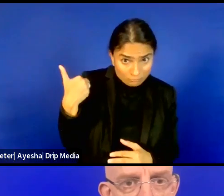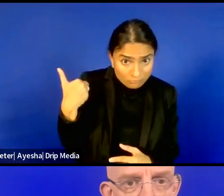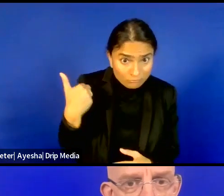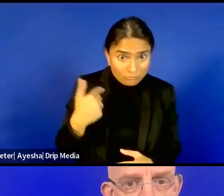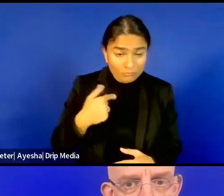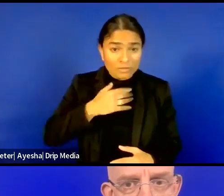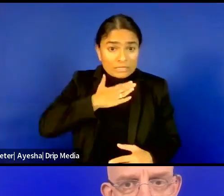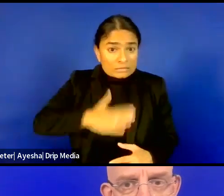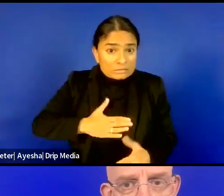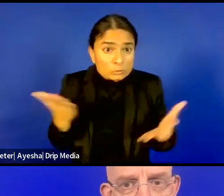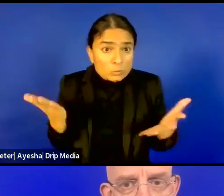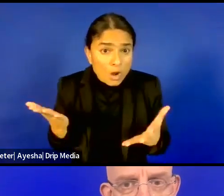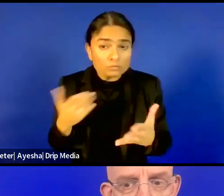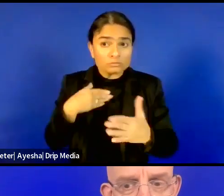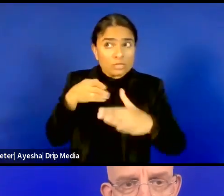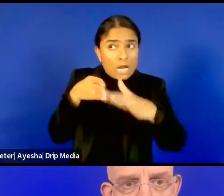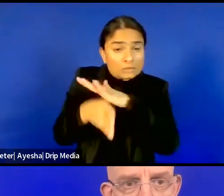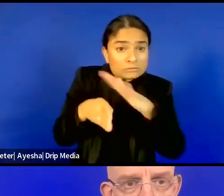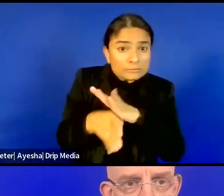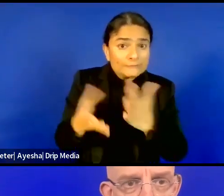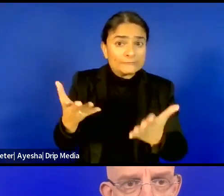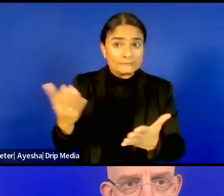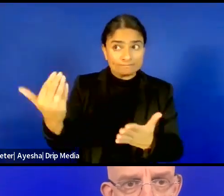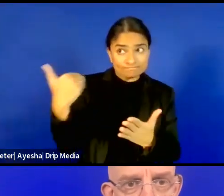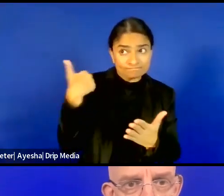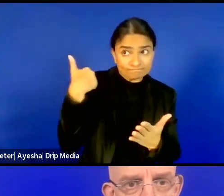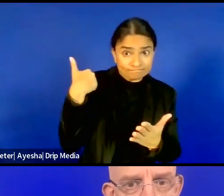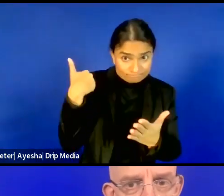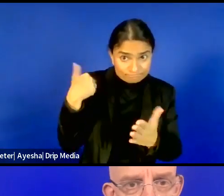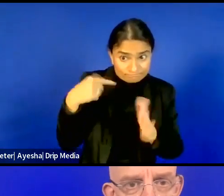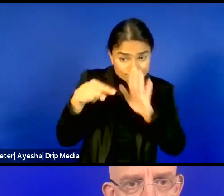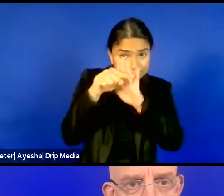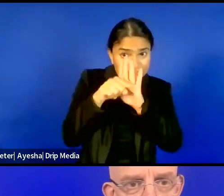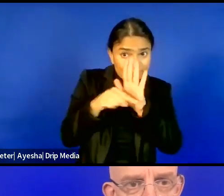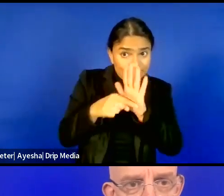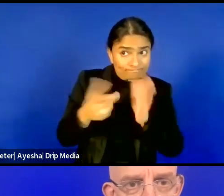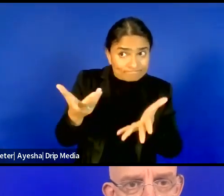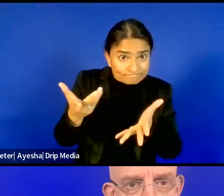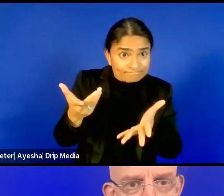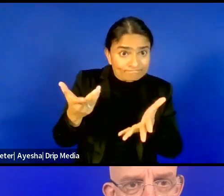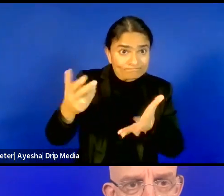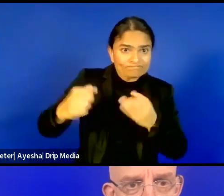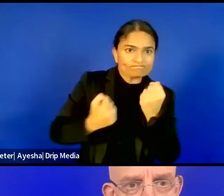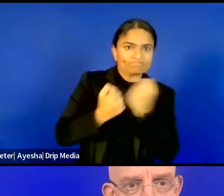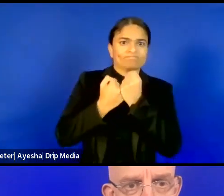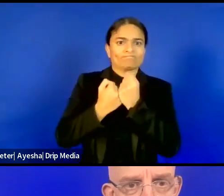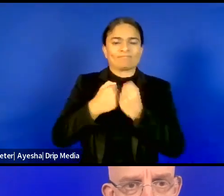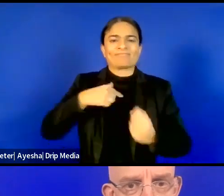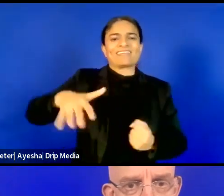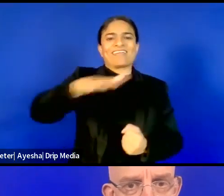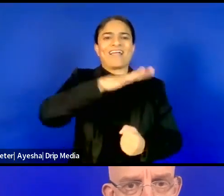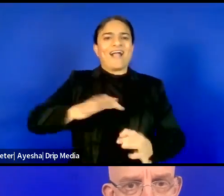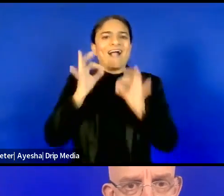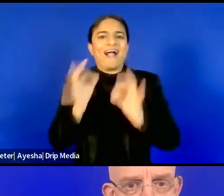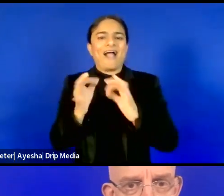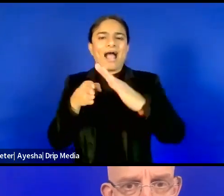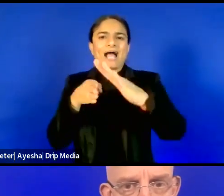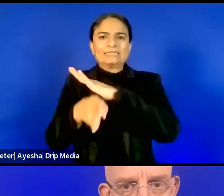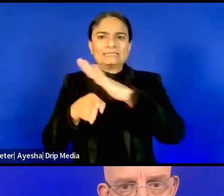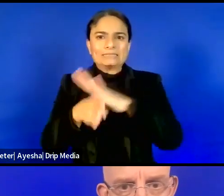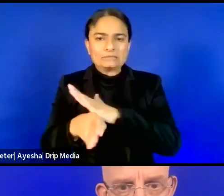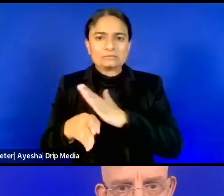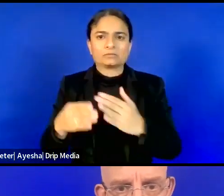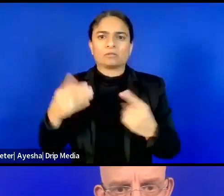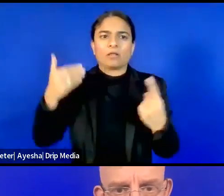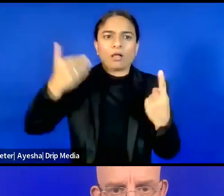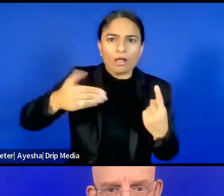actually follow through on helping me with those accessibility measures, and how many times I'm going to have to ask, how